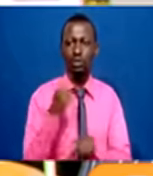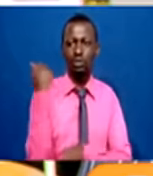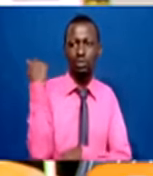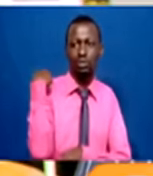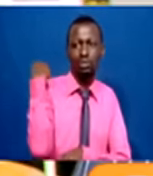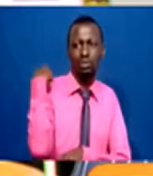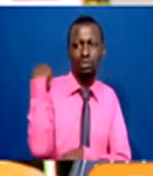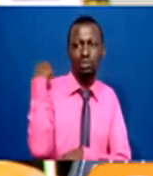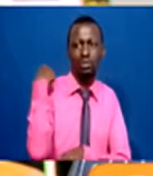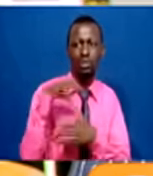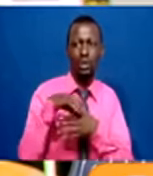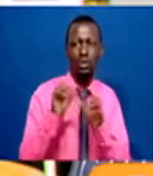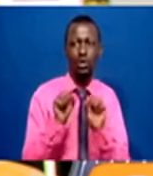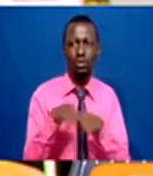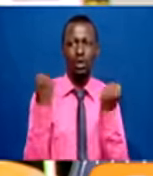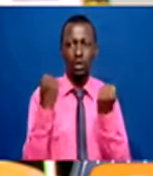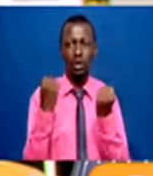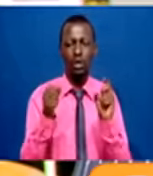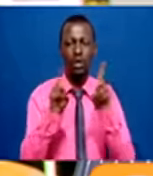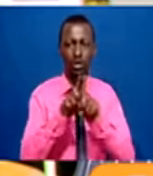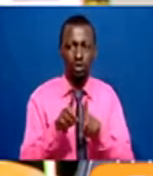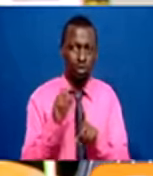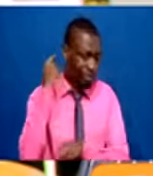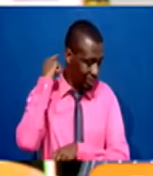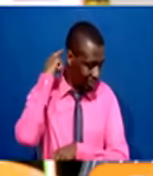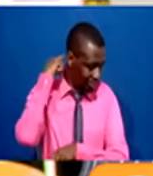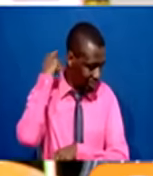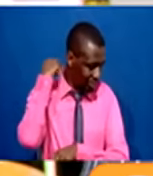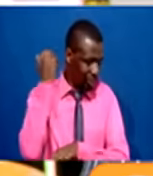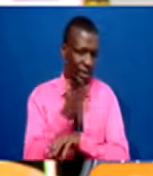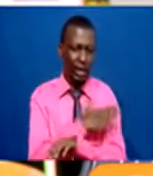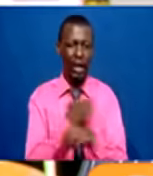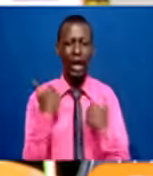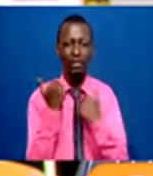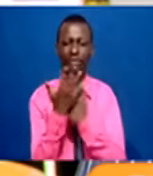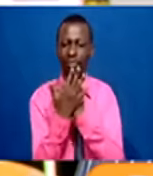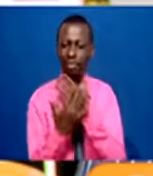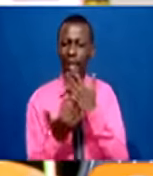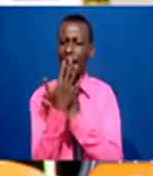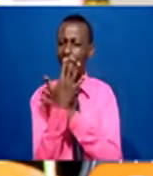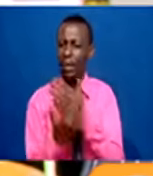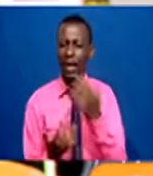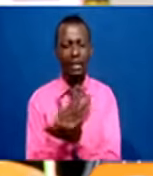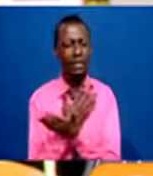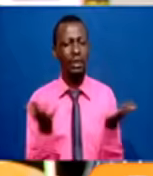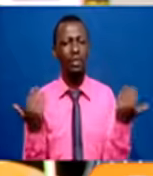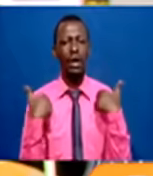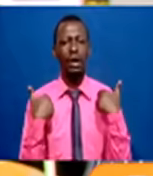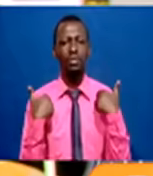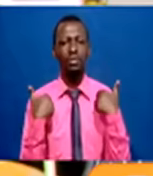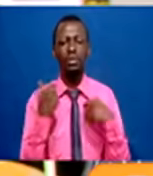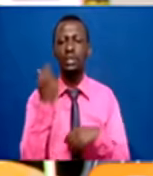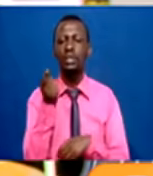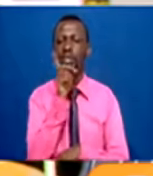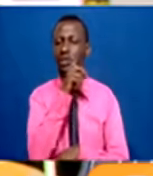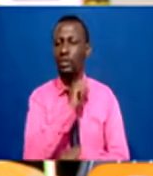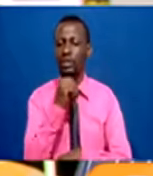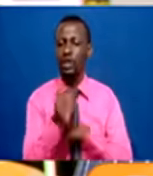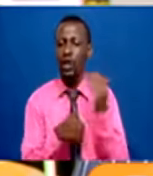broken, the spinal cord had some injuries, there was blood all over, and they have concluded